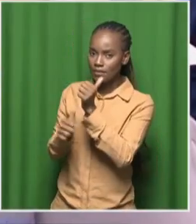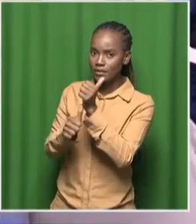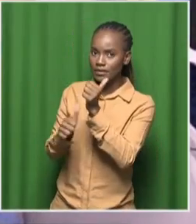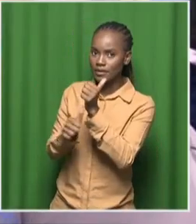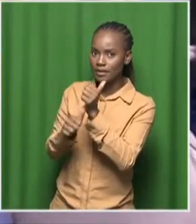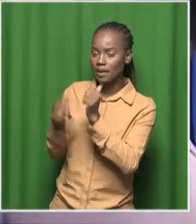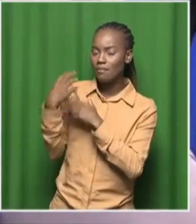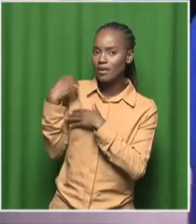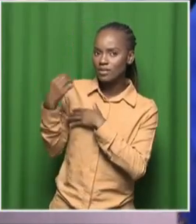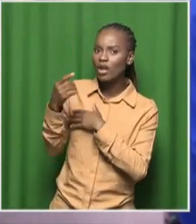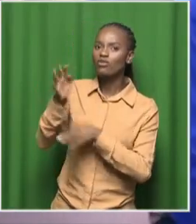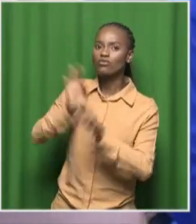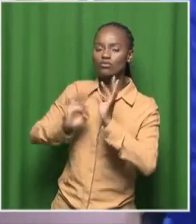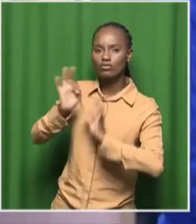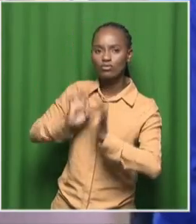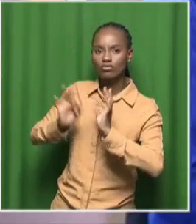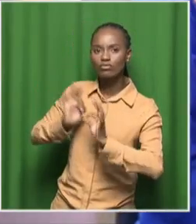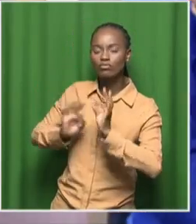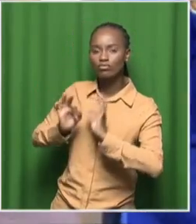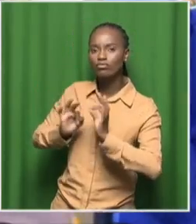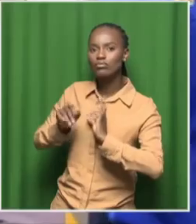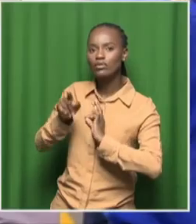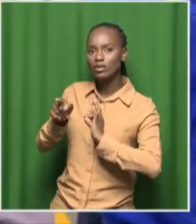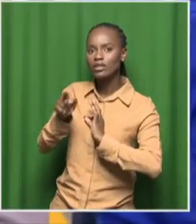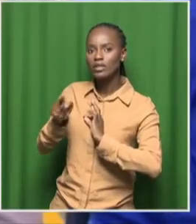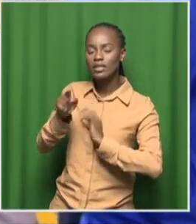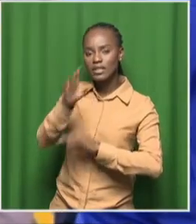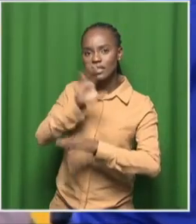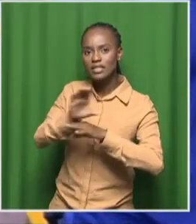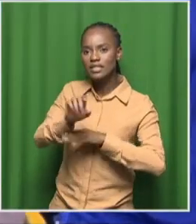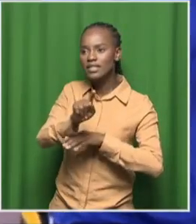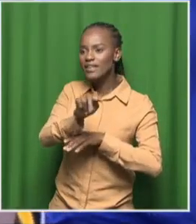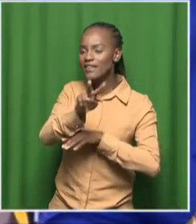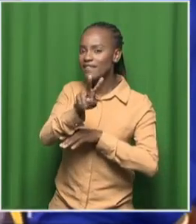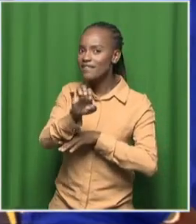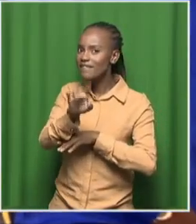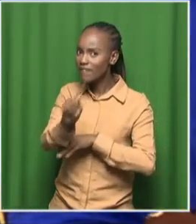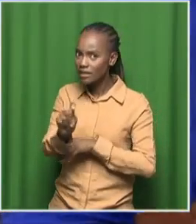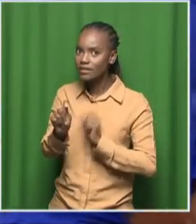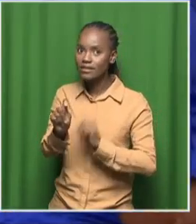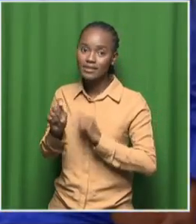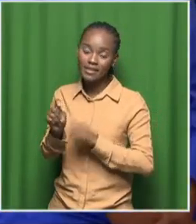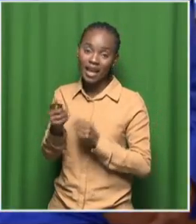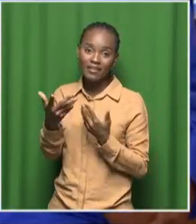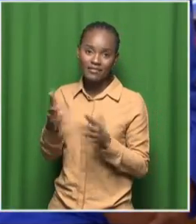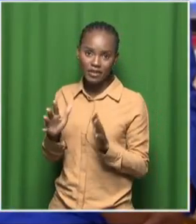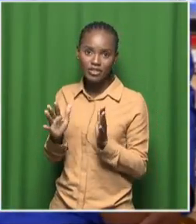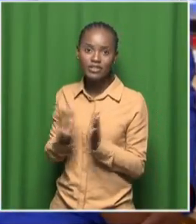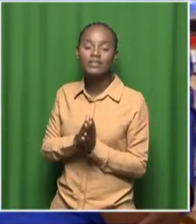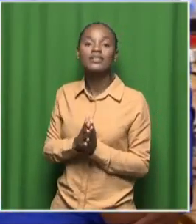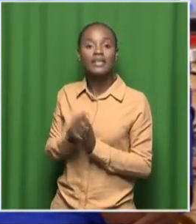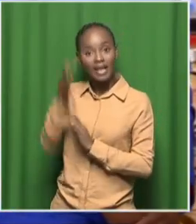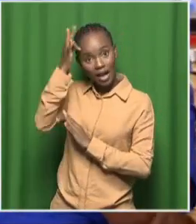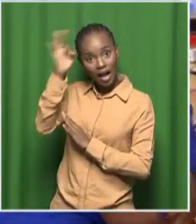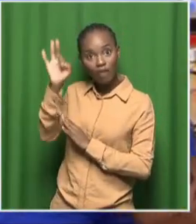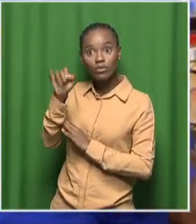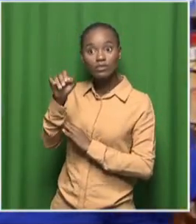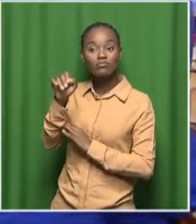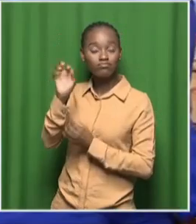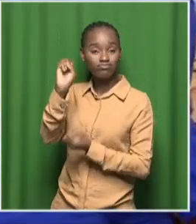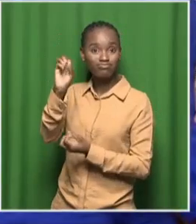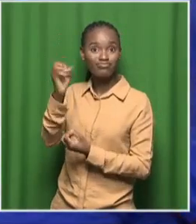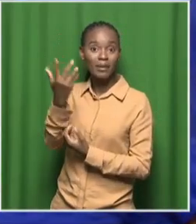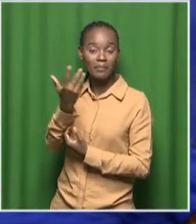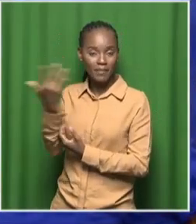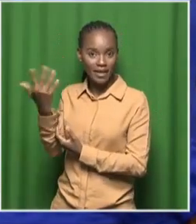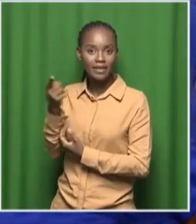and quite a bit of investment has been made from the department's perspective with regard to that. One of the other issues that the Minister highlighted